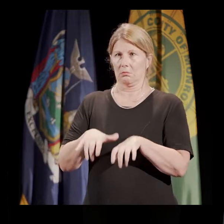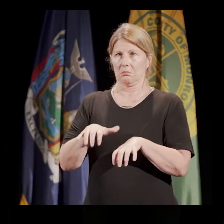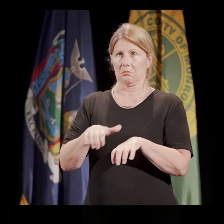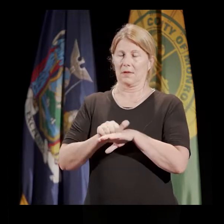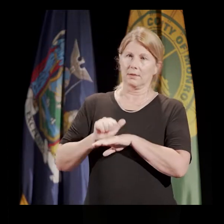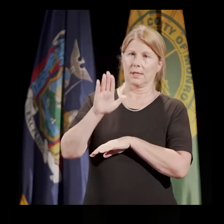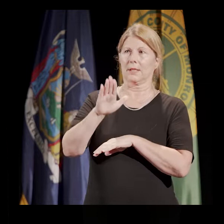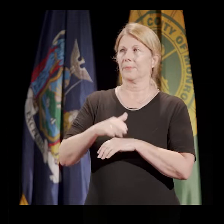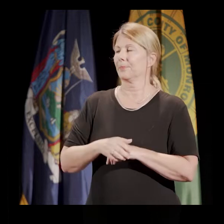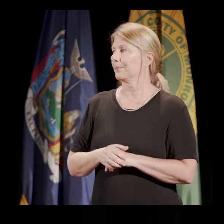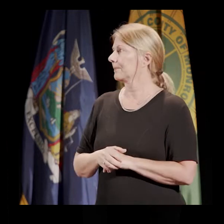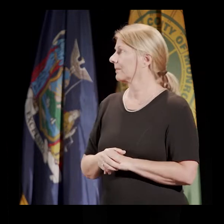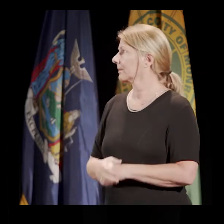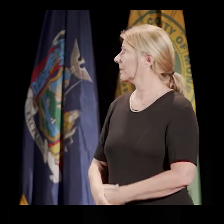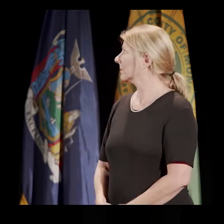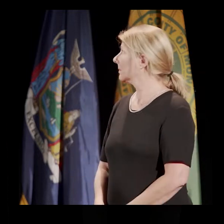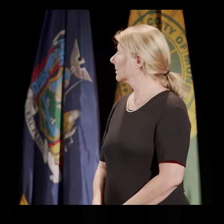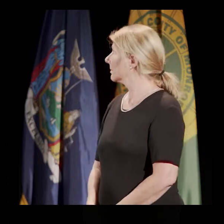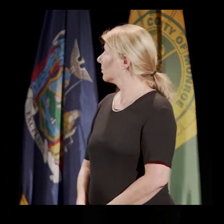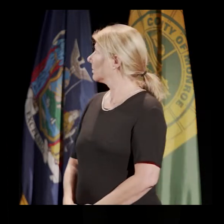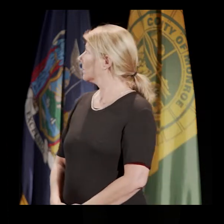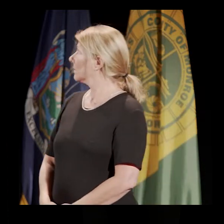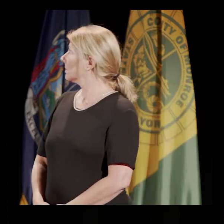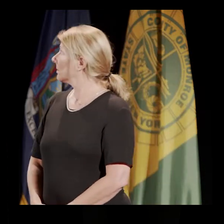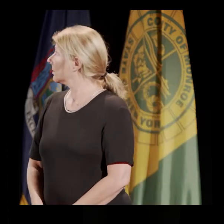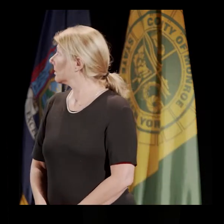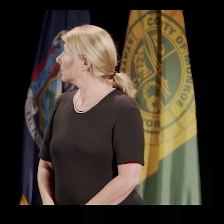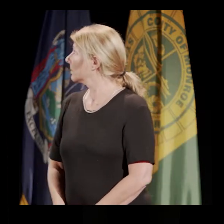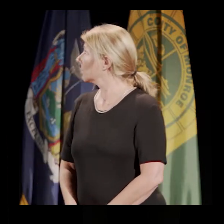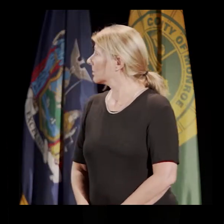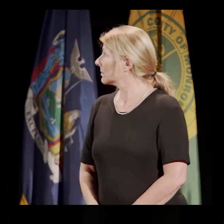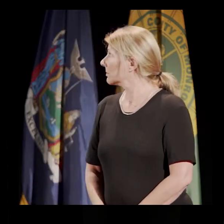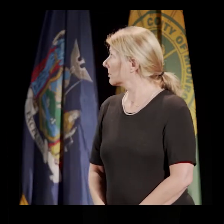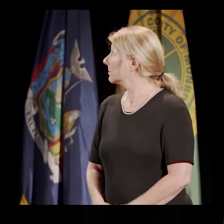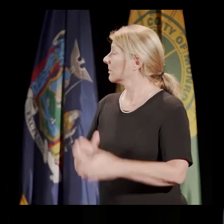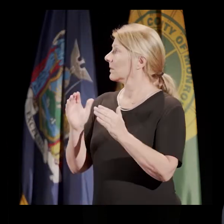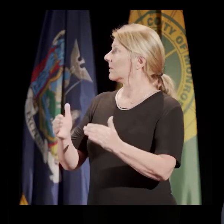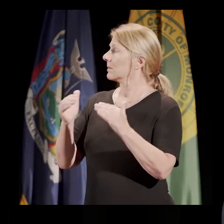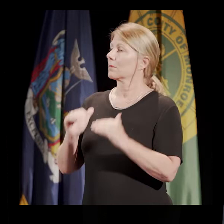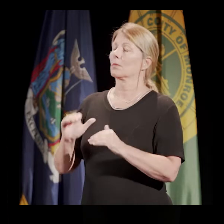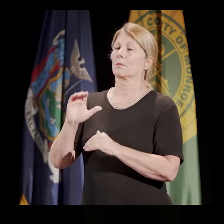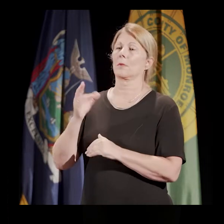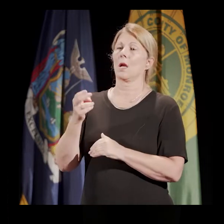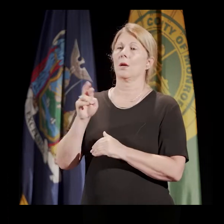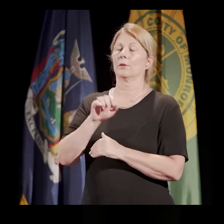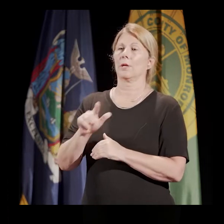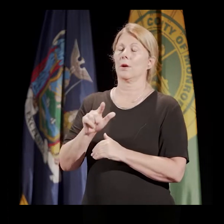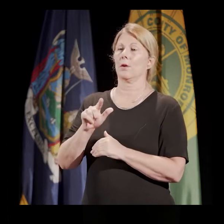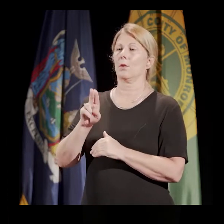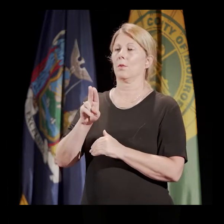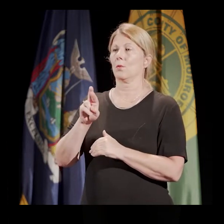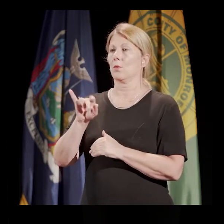Also, as we talk about violence prevention, our Commissioner of Department of Recreation and Human Services, Shirley Green, is also playing a